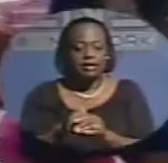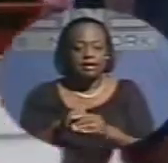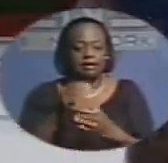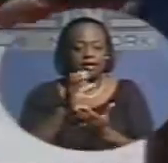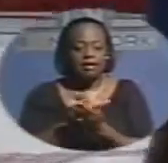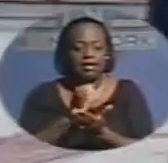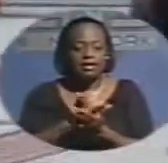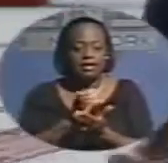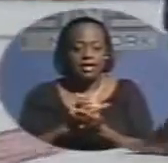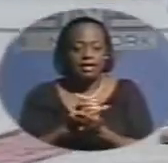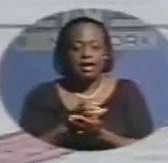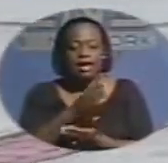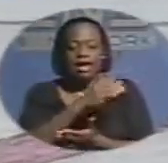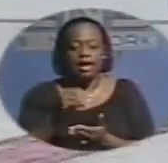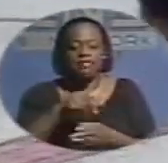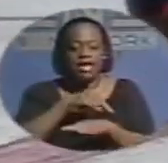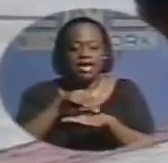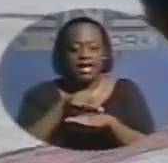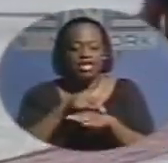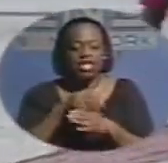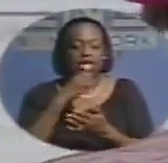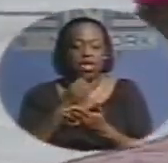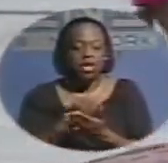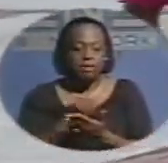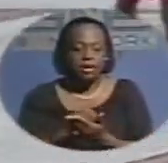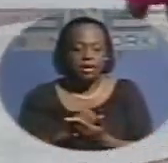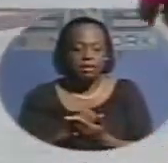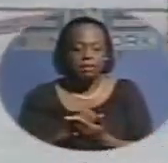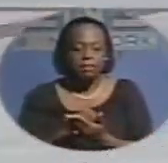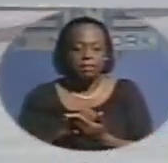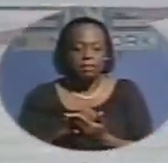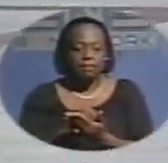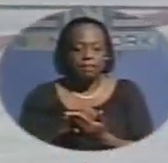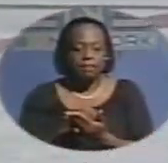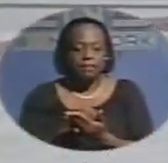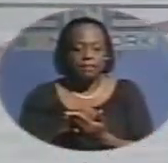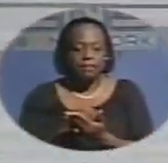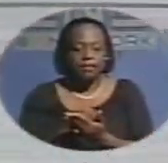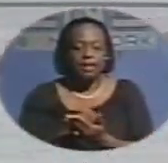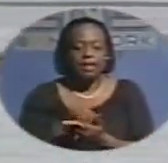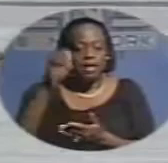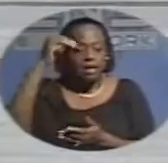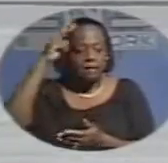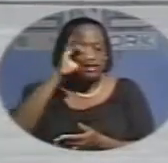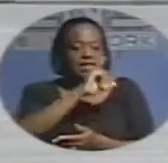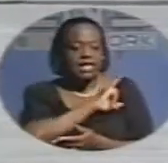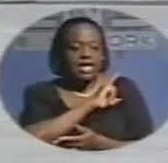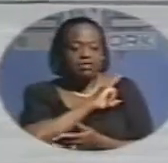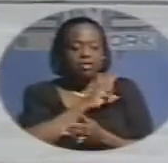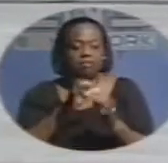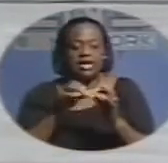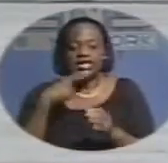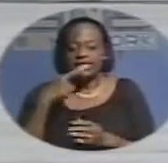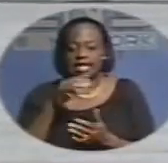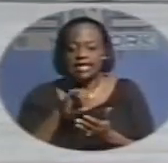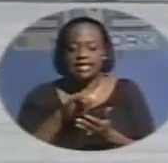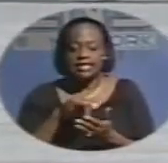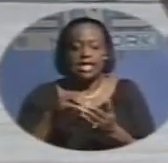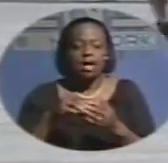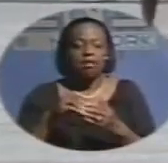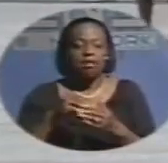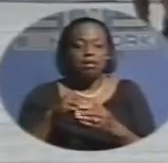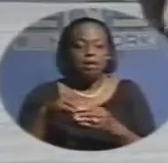national economy through the development of a ship care and repair industry in Grand Bahama. Mr. Ingraham's release further detailed accomplishments